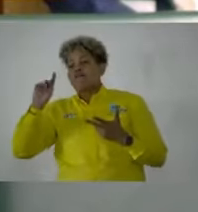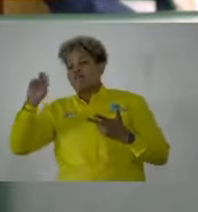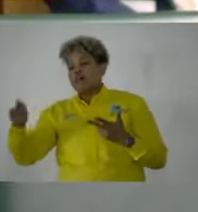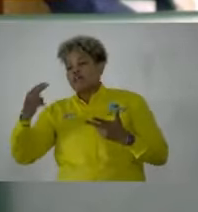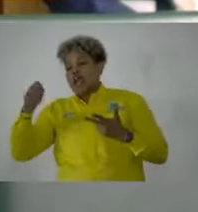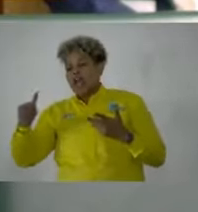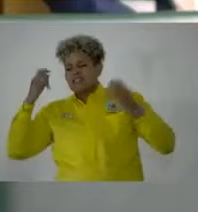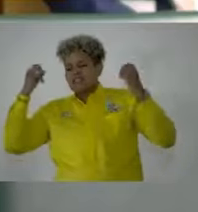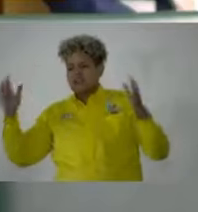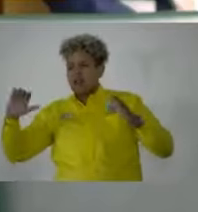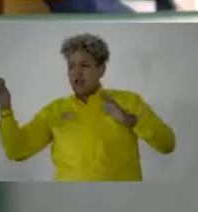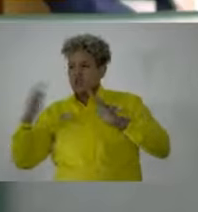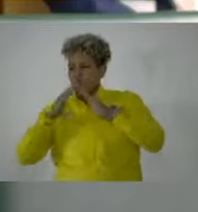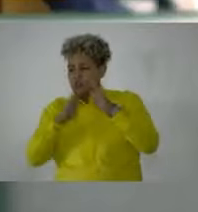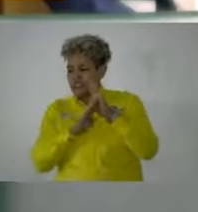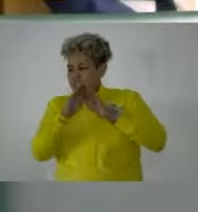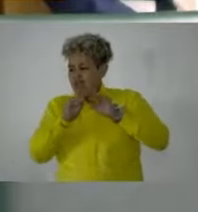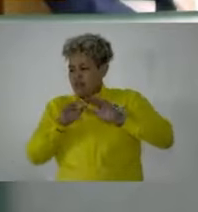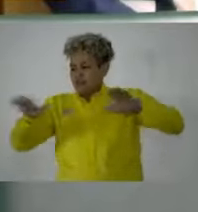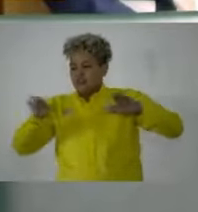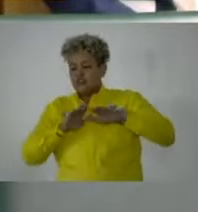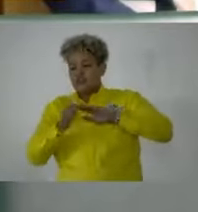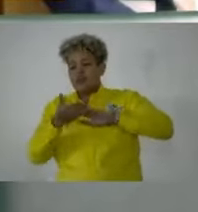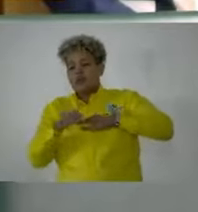plethora of other housing developments across the island.